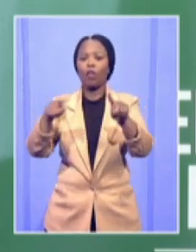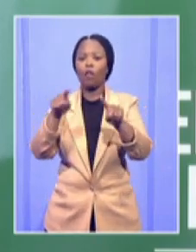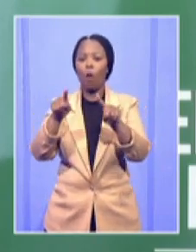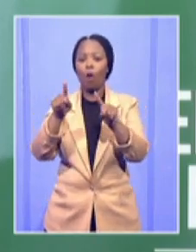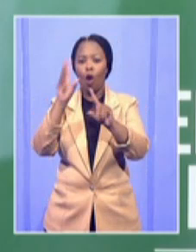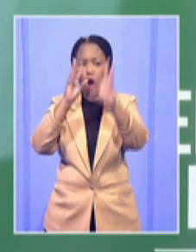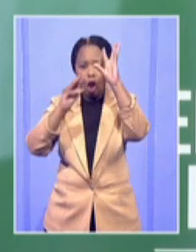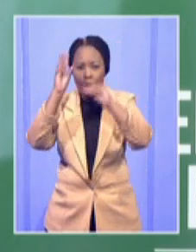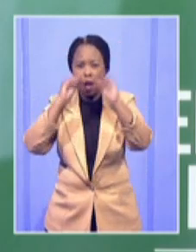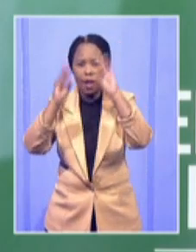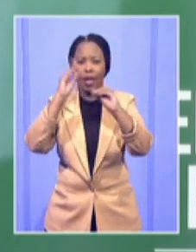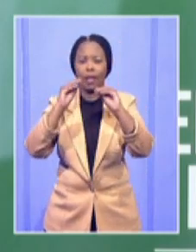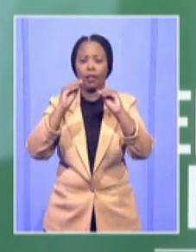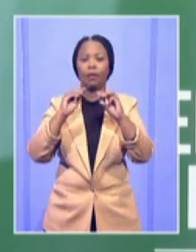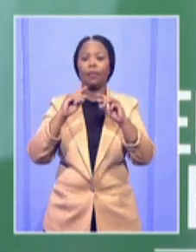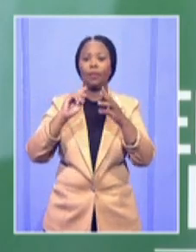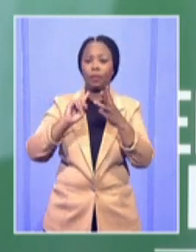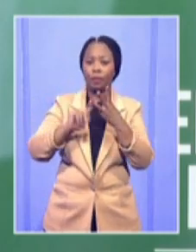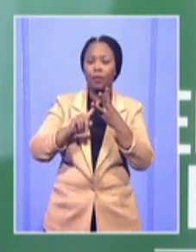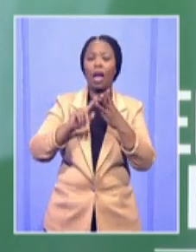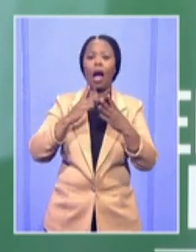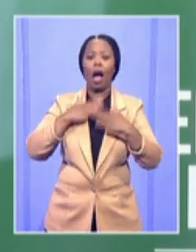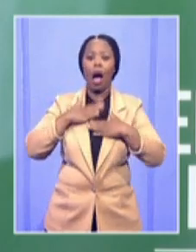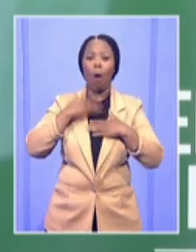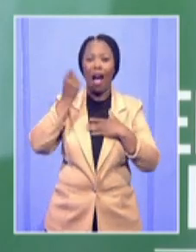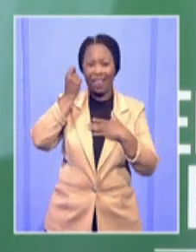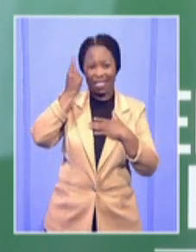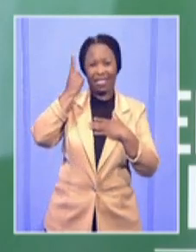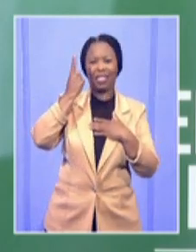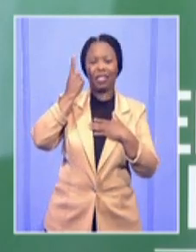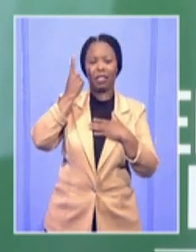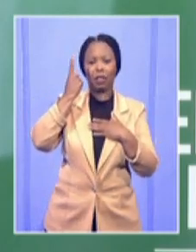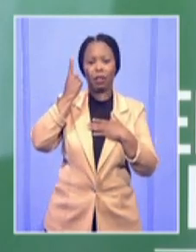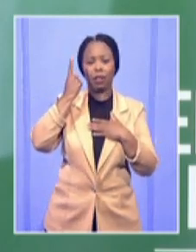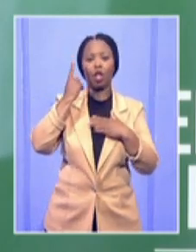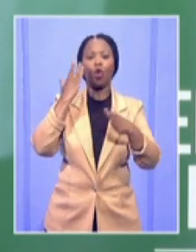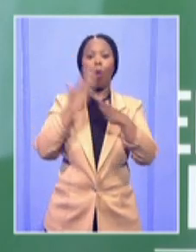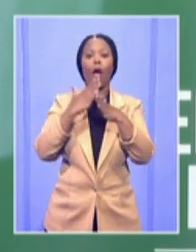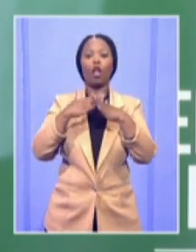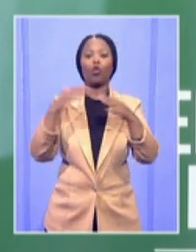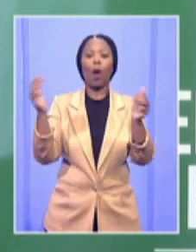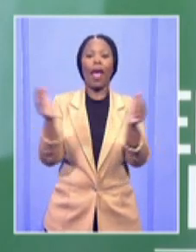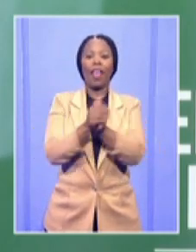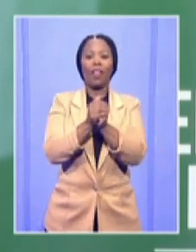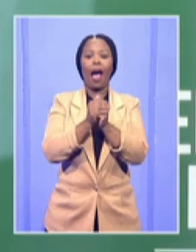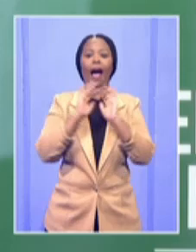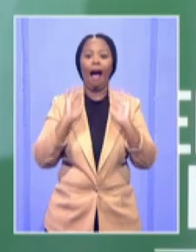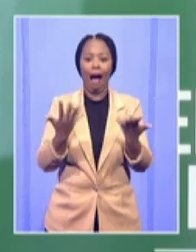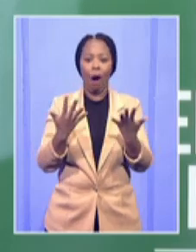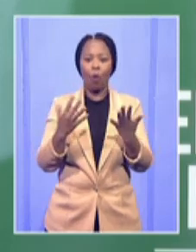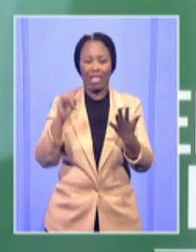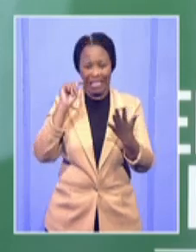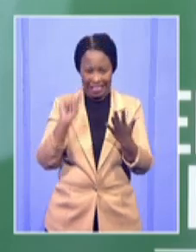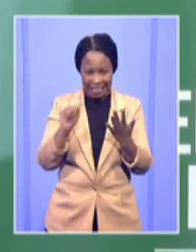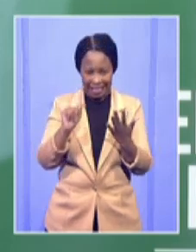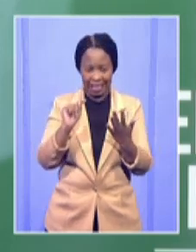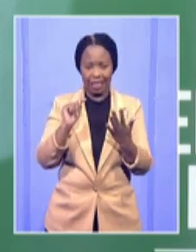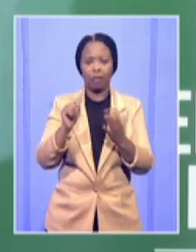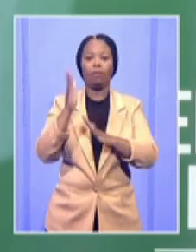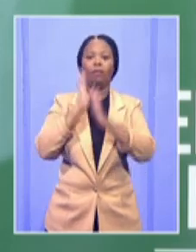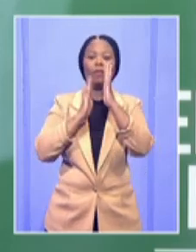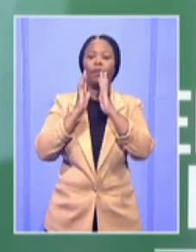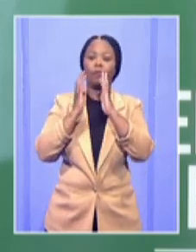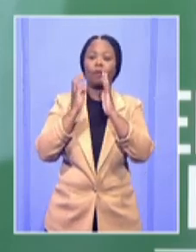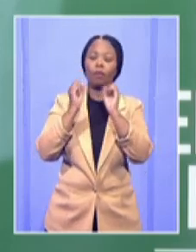created our understanding of how to work together. It has created, for an example, what we are